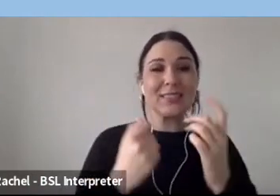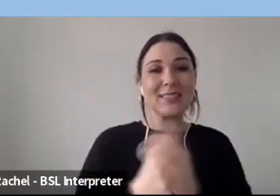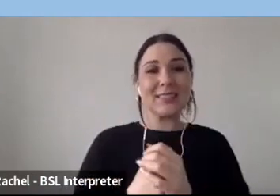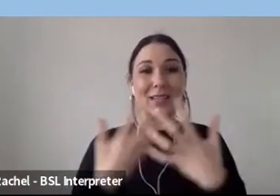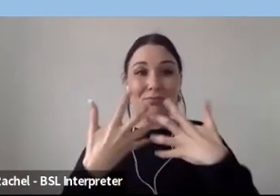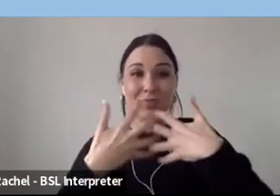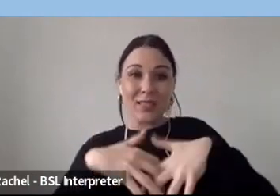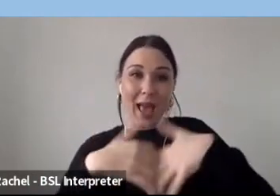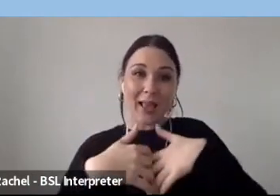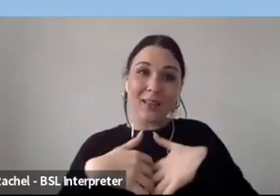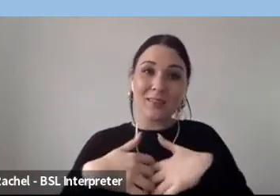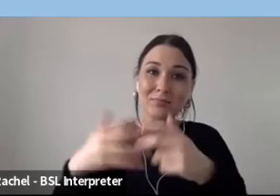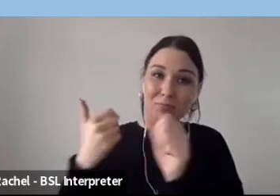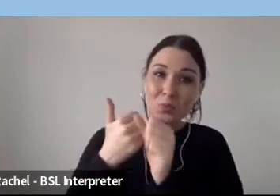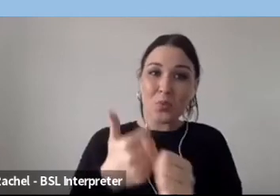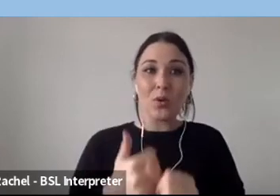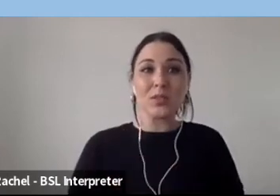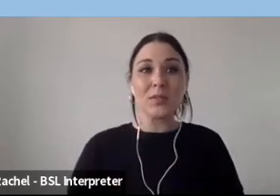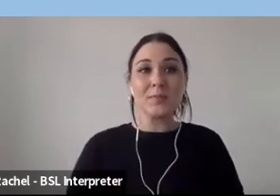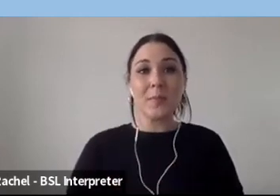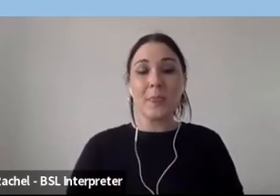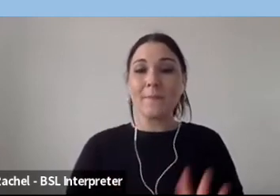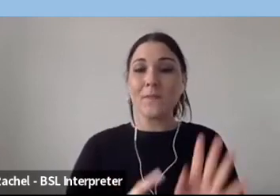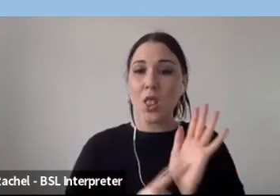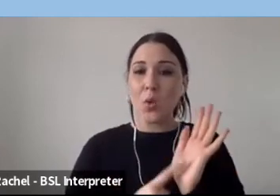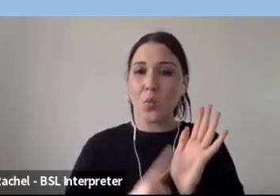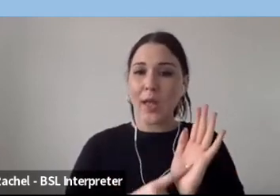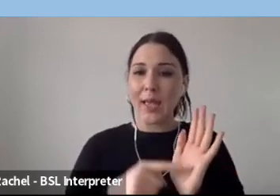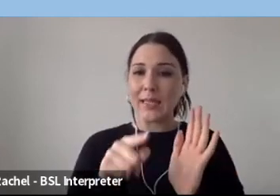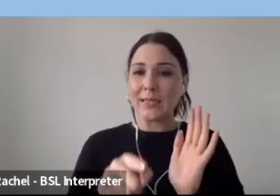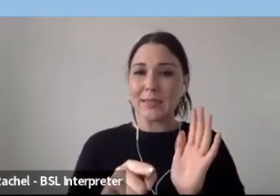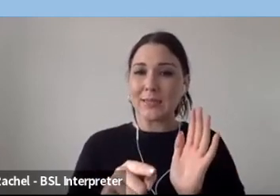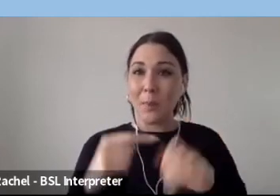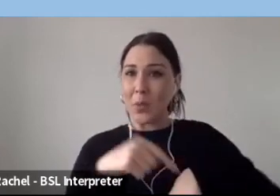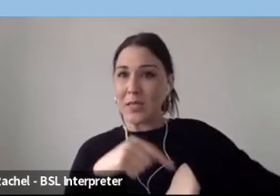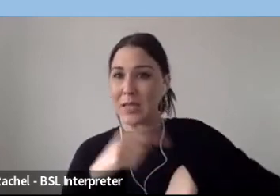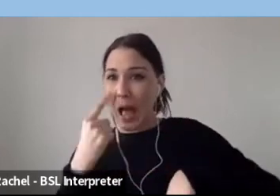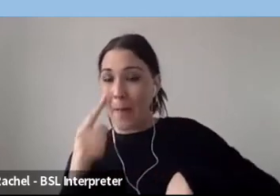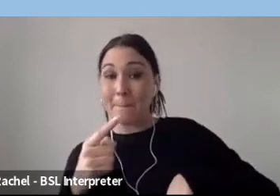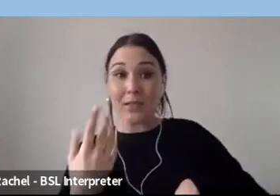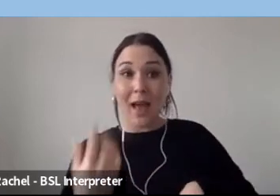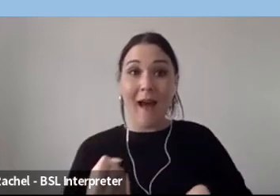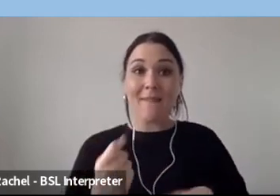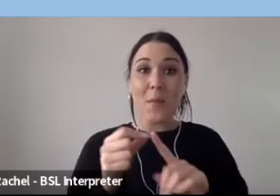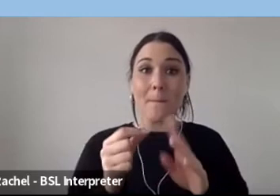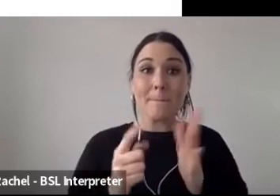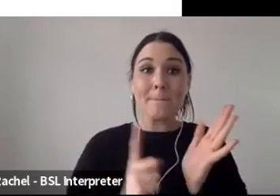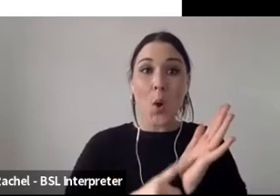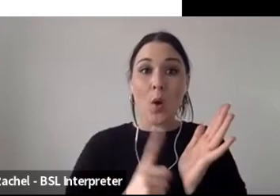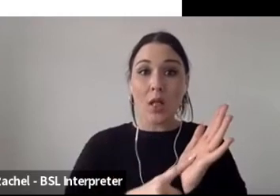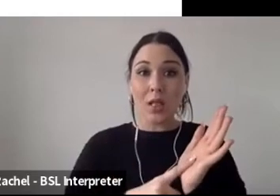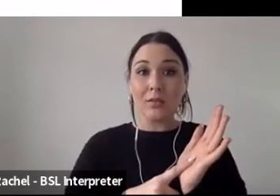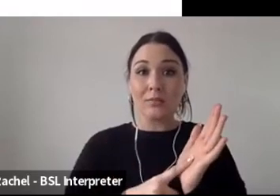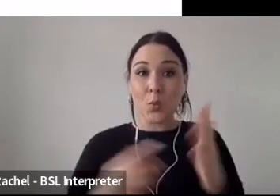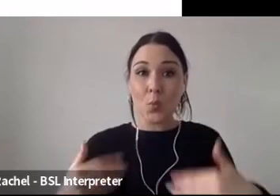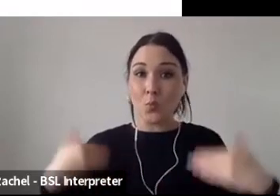help. So Louise, we did have a poll. I'm just looking at the time. I think we'll actually move straight on to